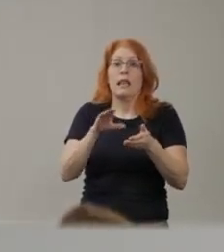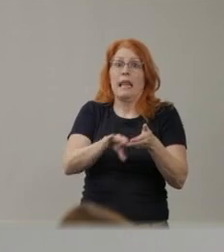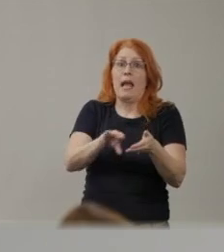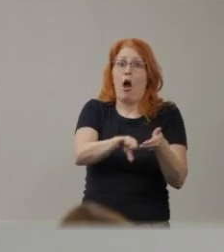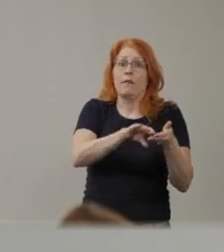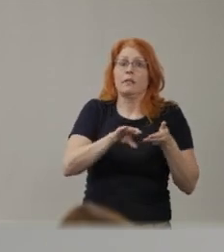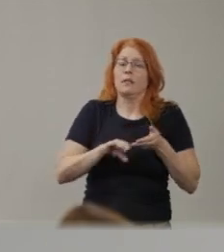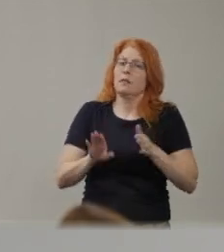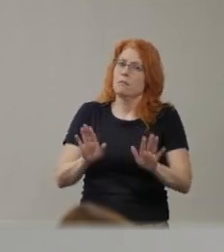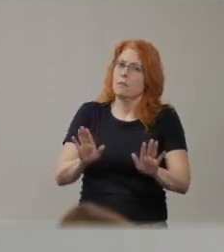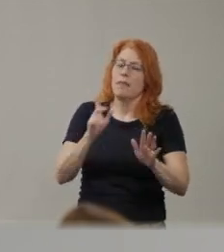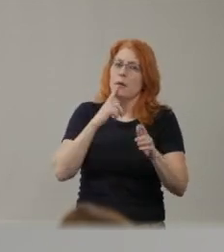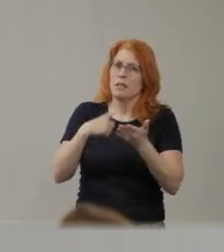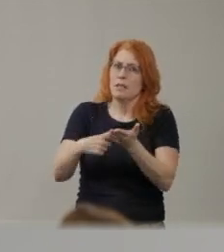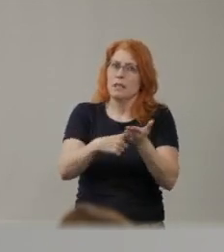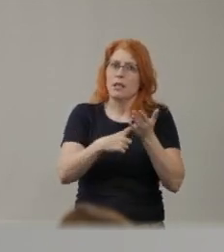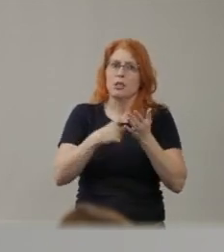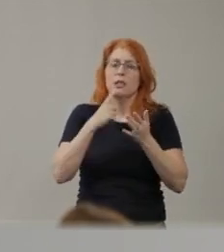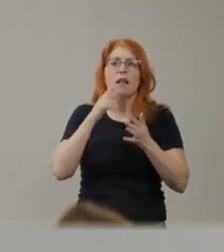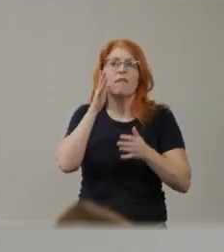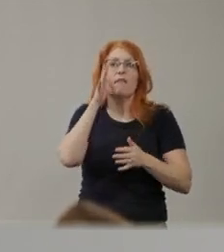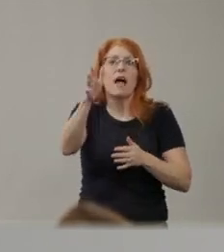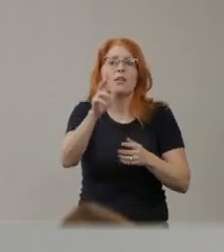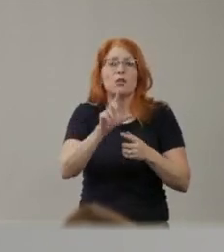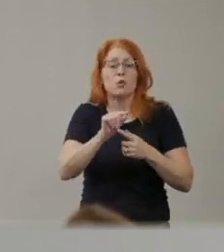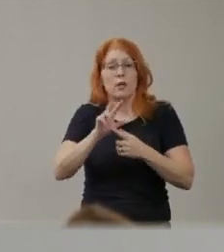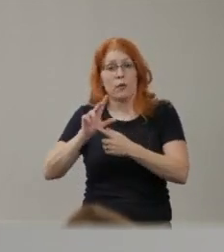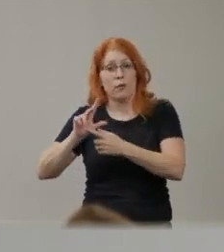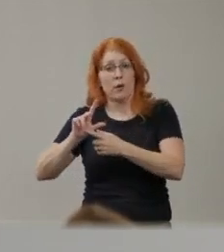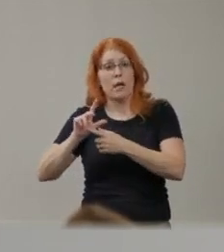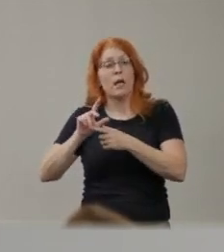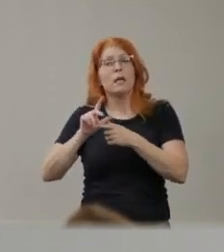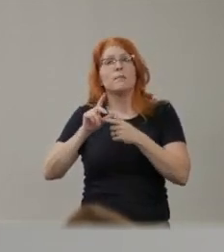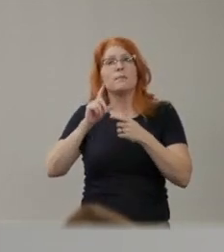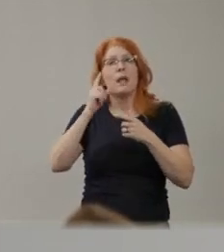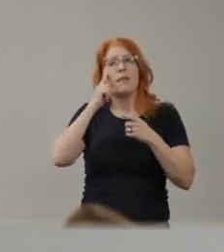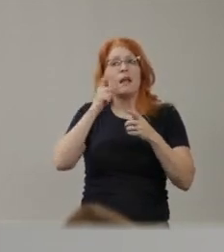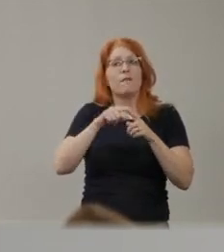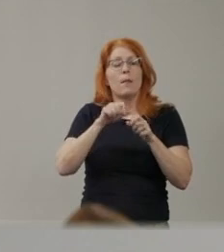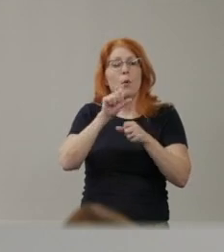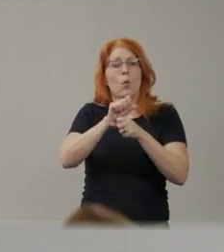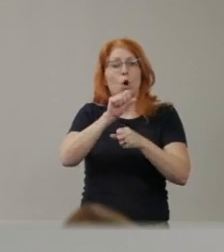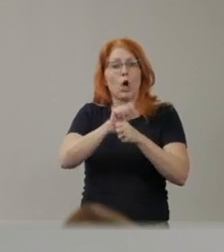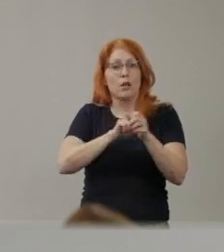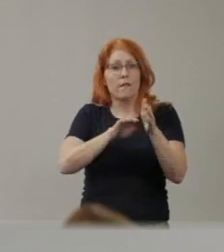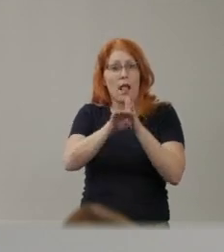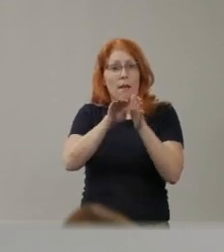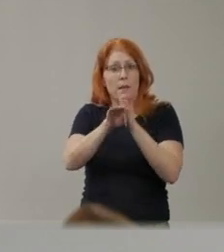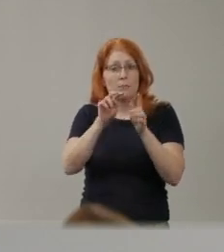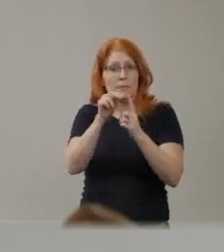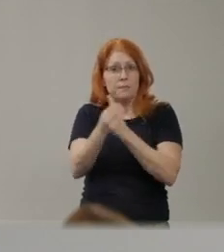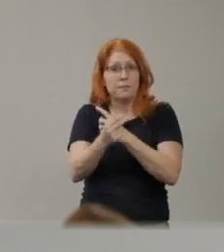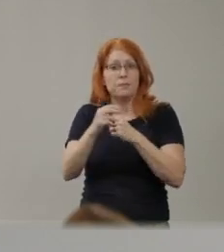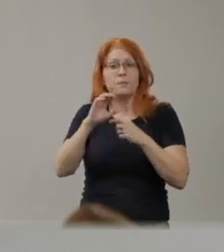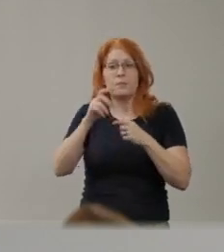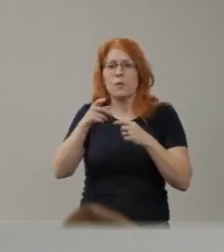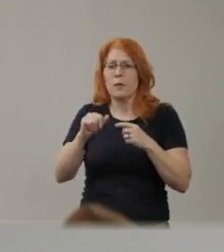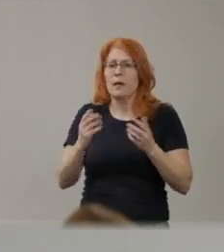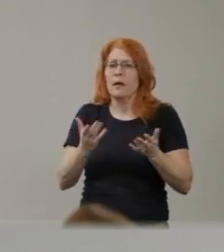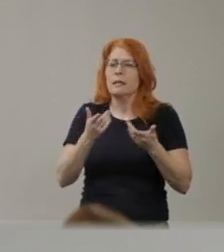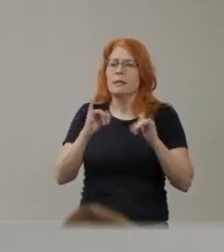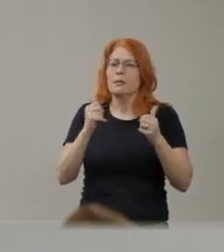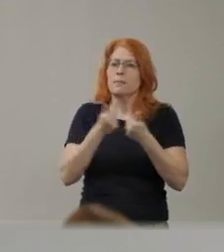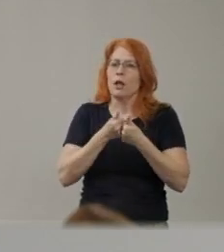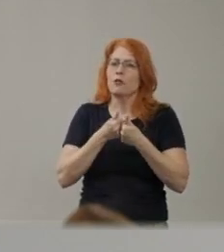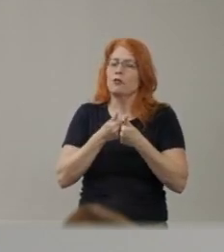that were had. Fast forward to 2023, I think from a workforce development perspective at Copa, we're still having some